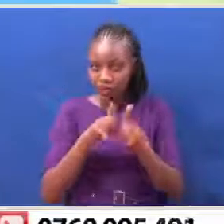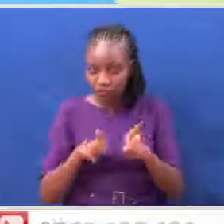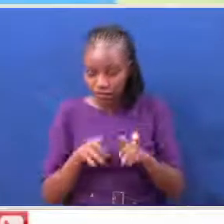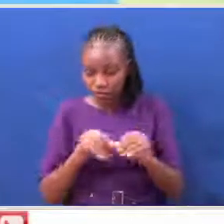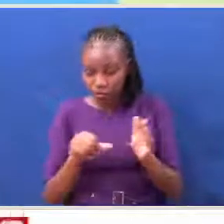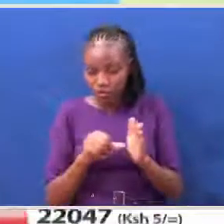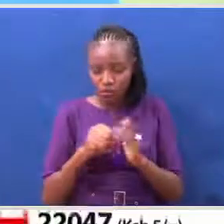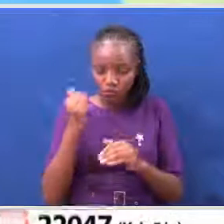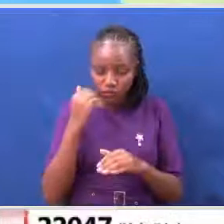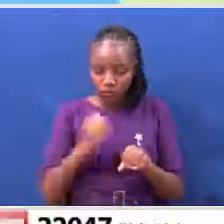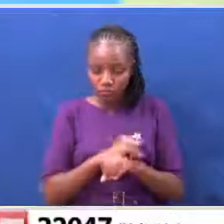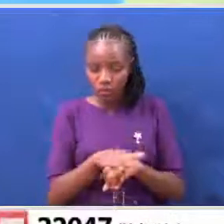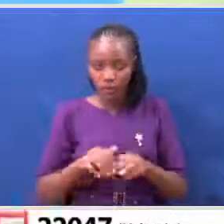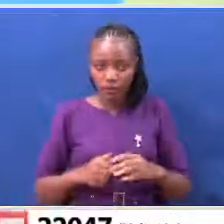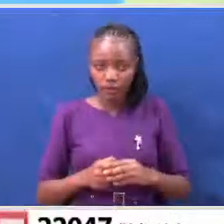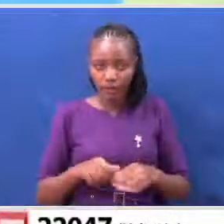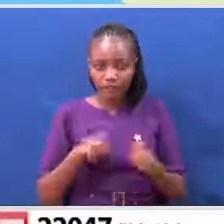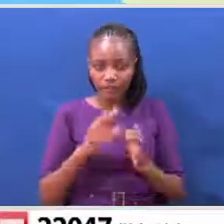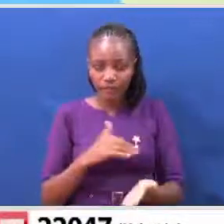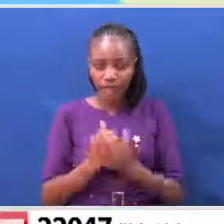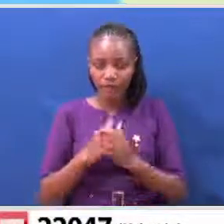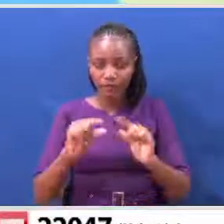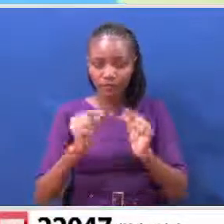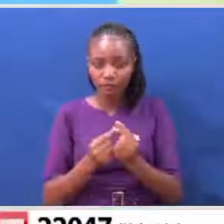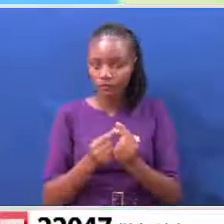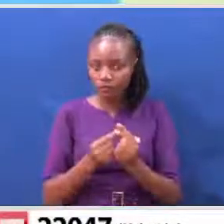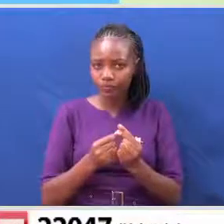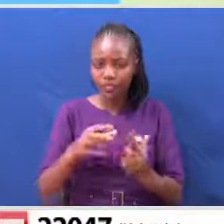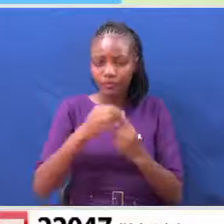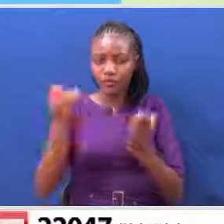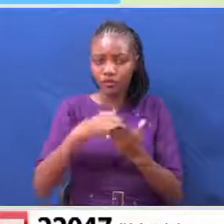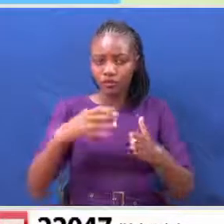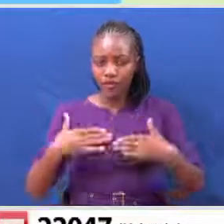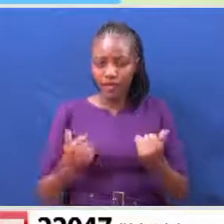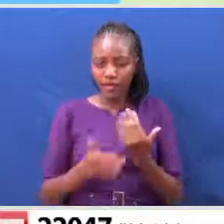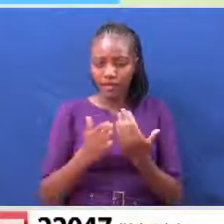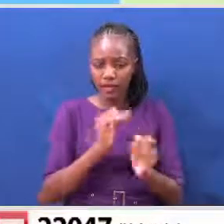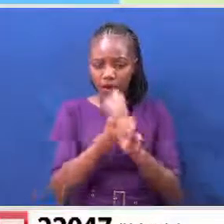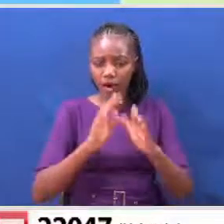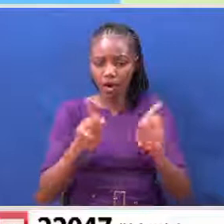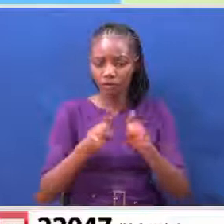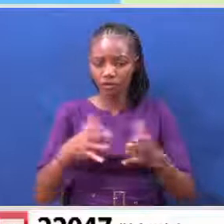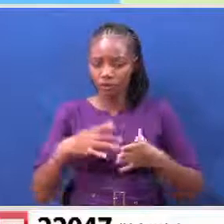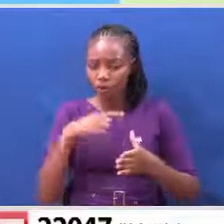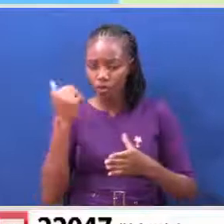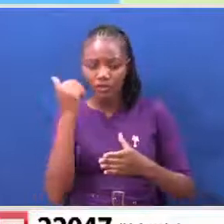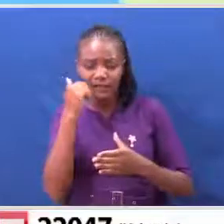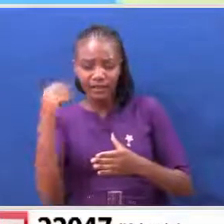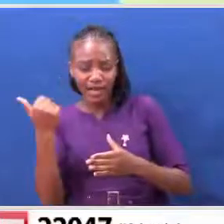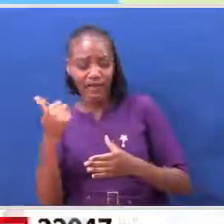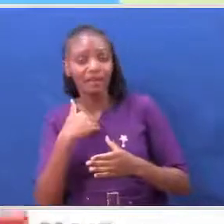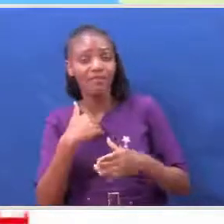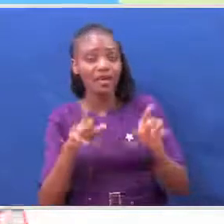to our vulnerable groups of people, including healthcare workers and those who are old and